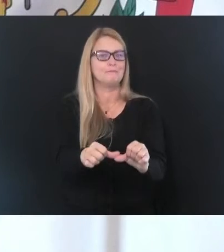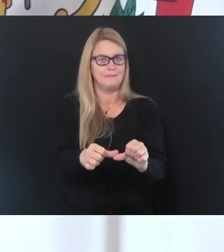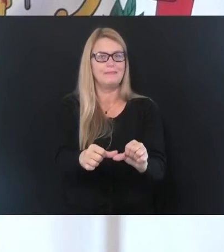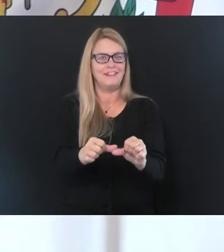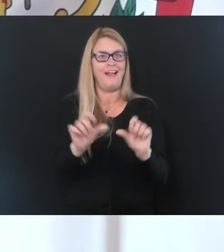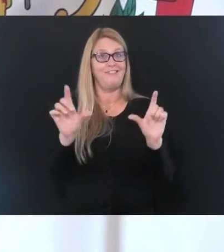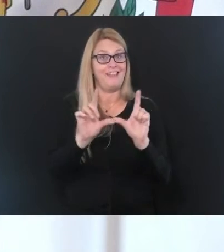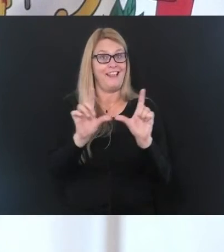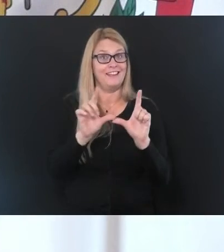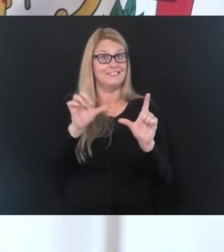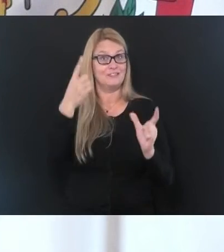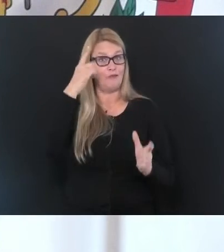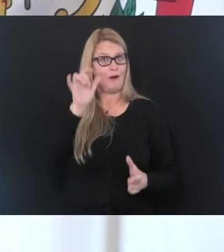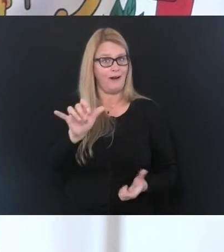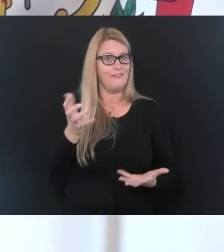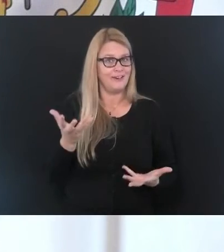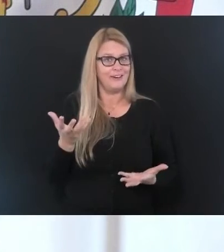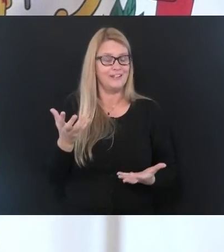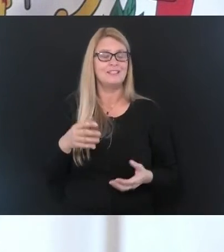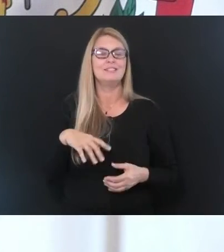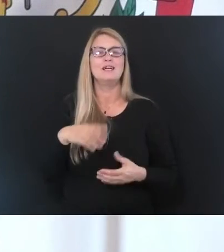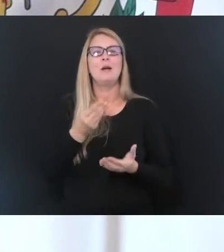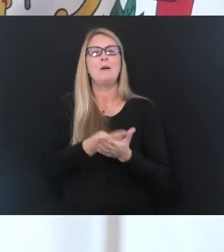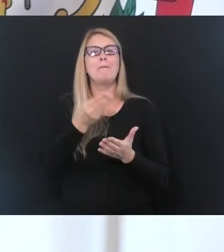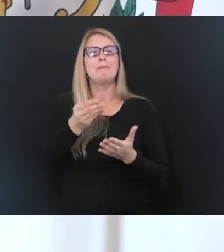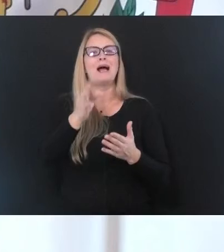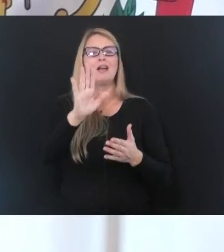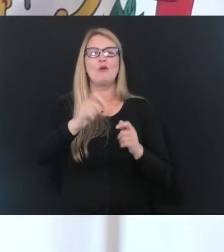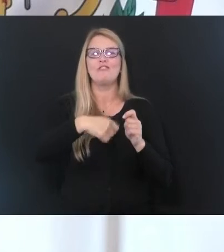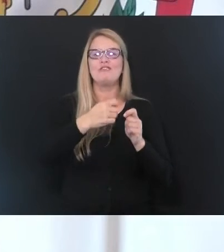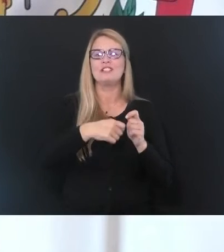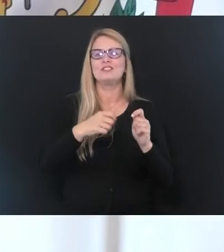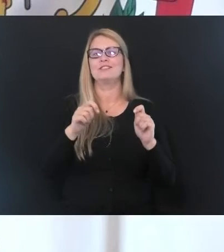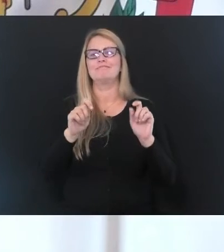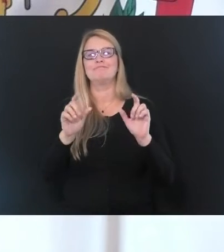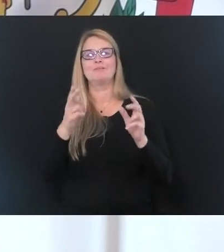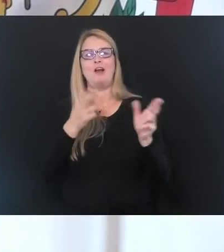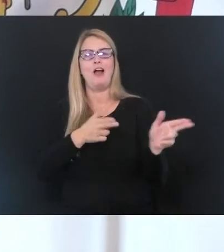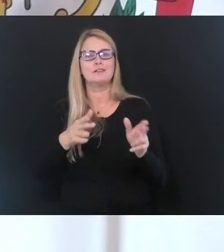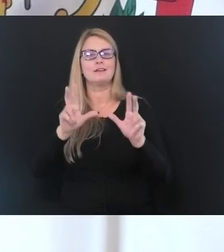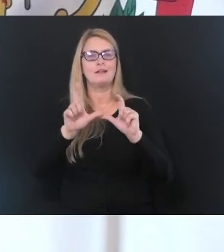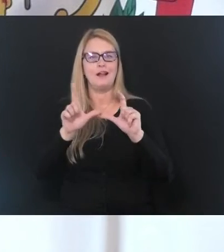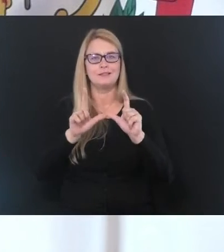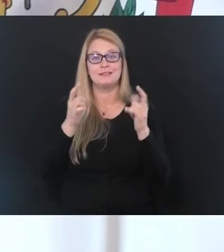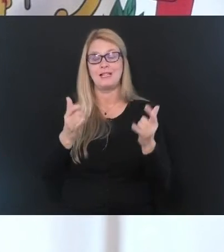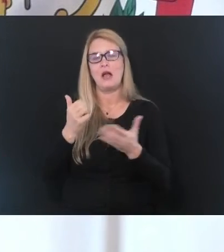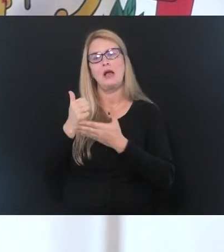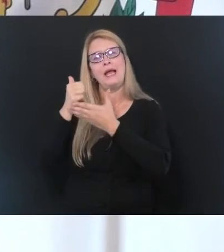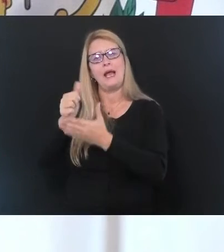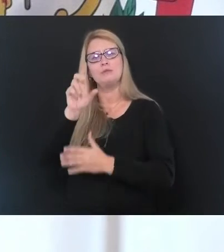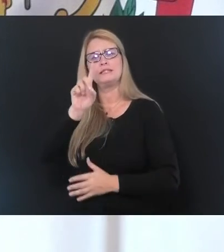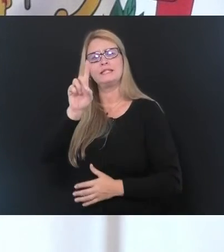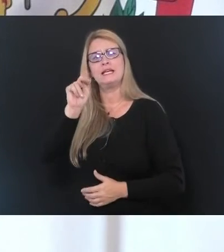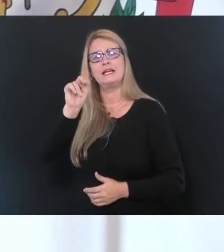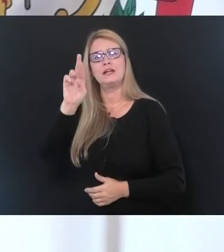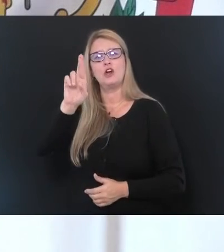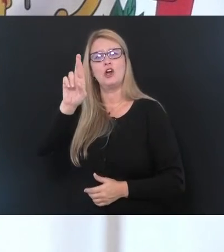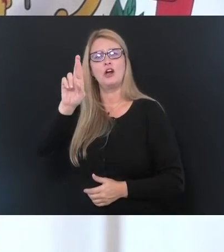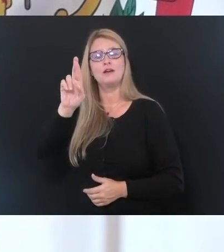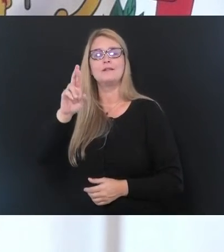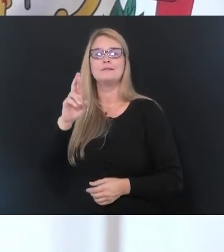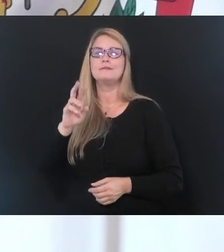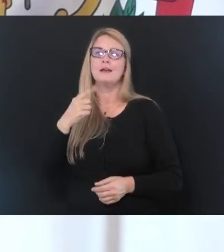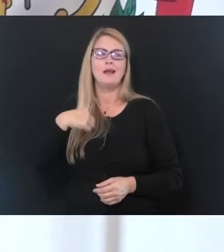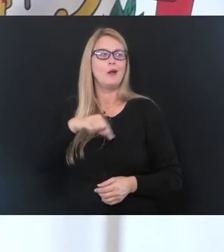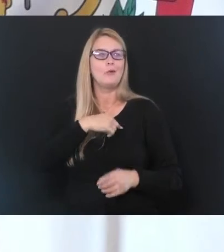buy your hunting and fishing license. It helps our DNR. And really and truly, it's just a great thing to be able to get out